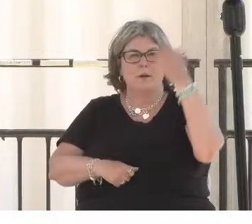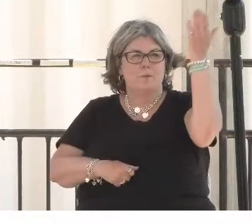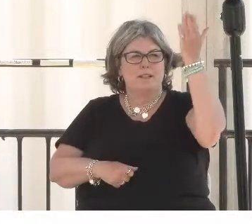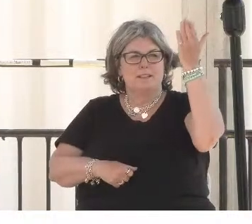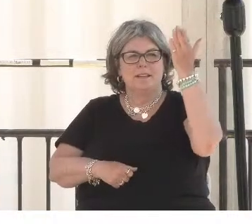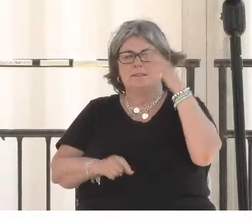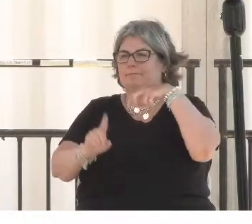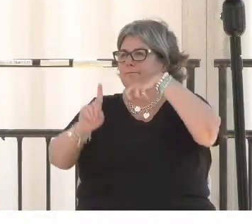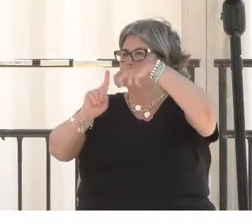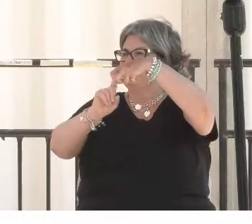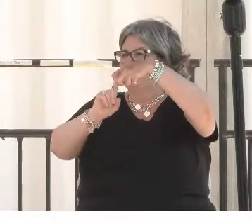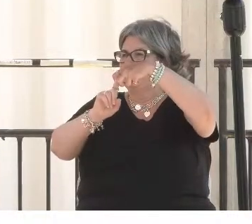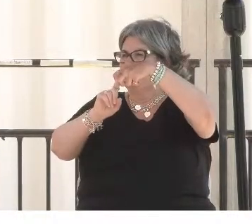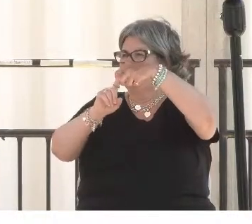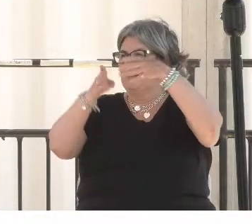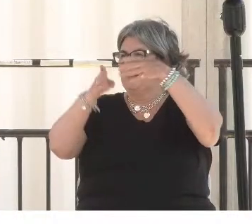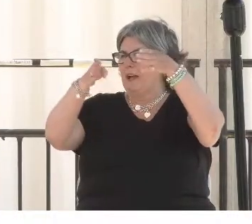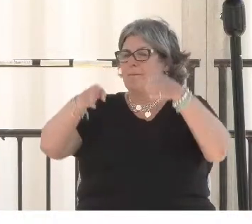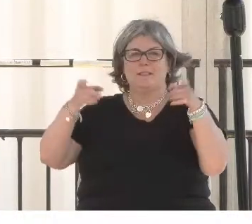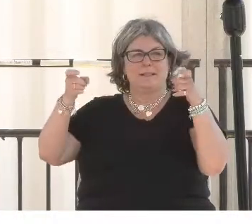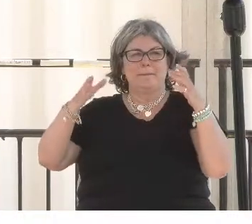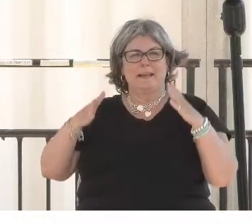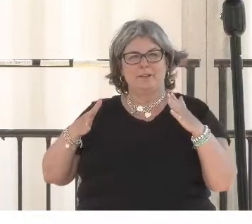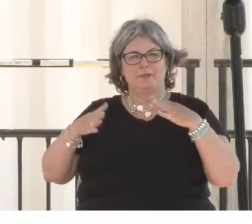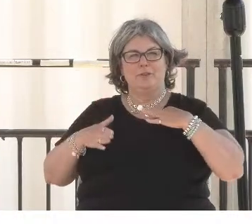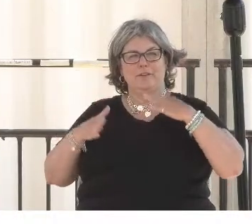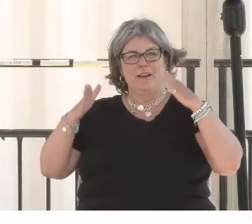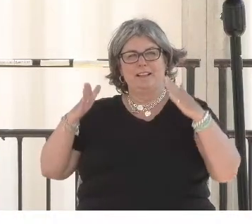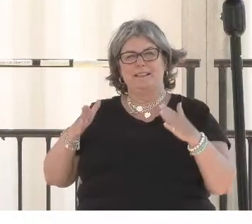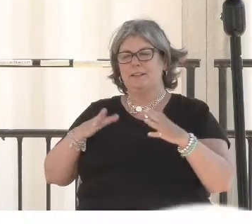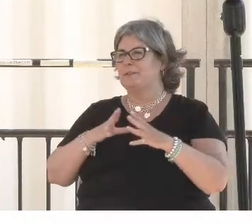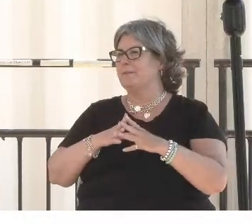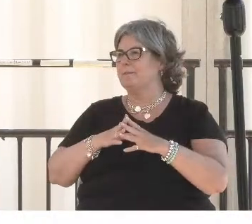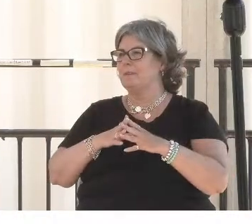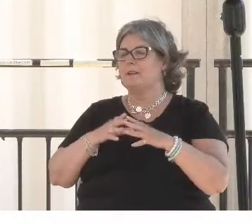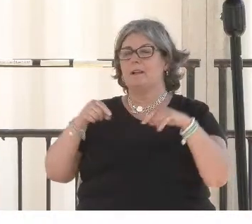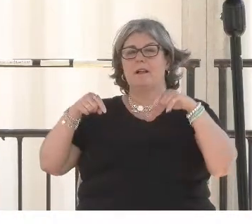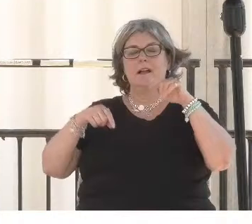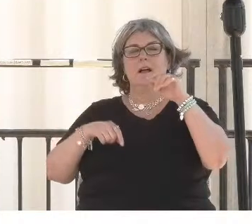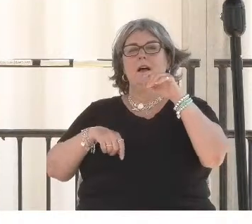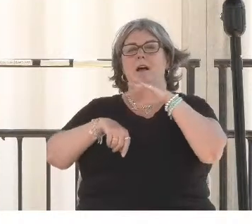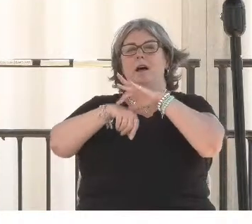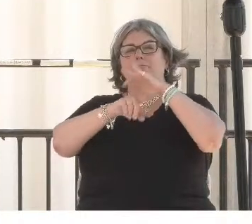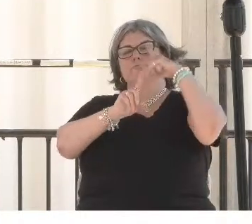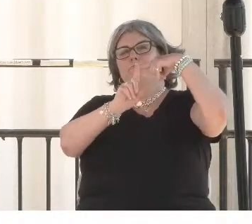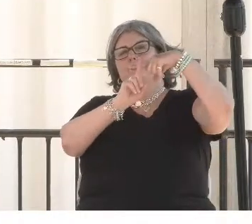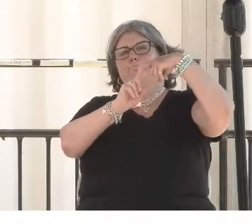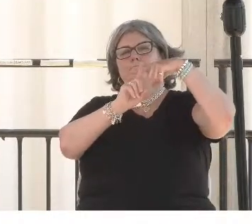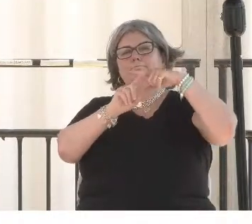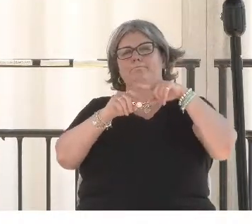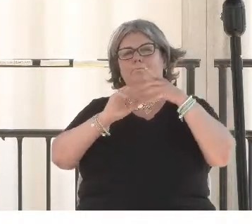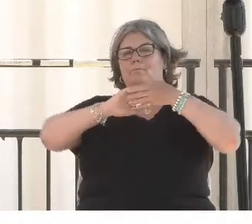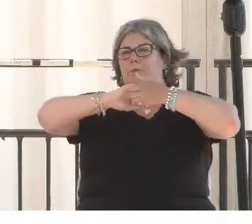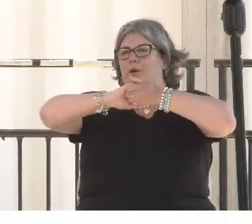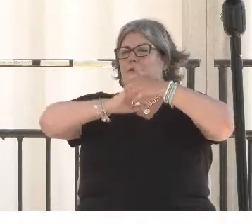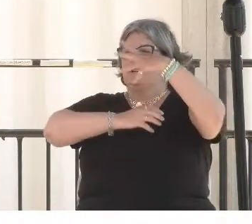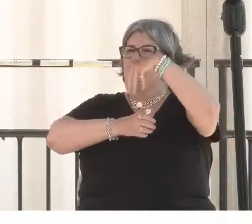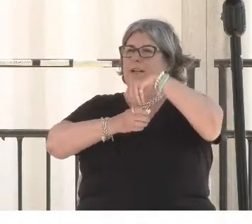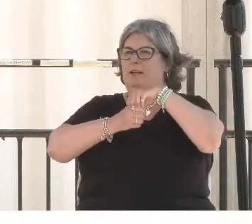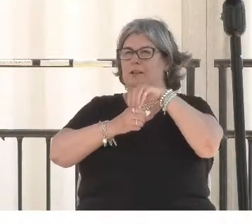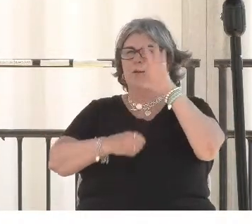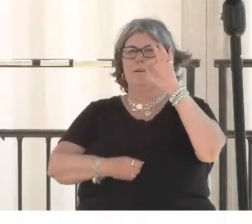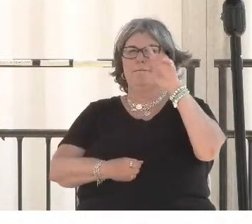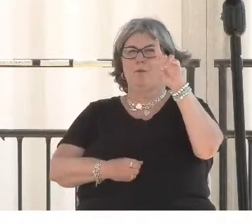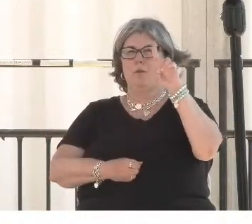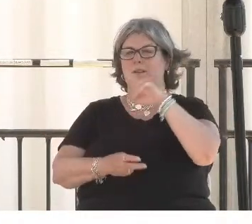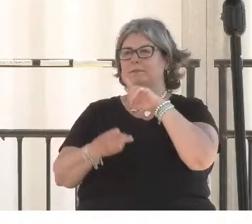presentation, please see our venue manager volunteer. The Earth Optimism by Folklife sponsoring partners include Ford